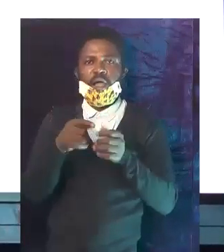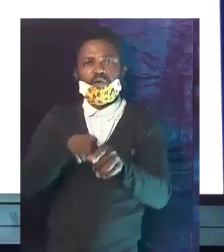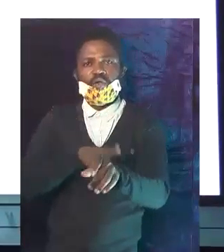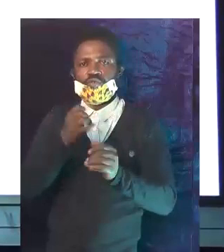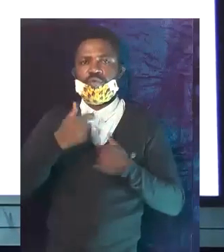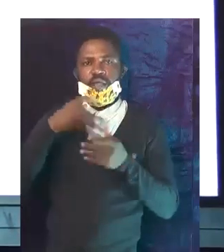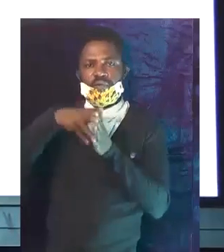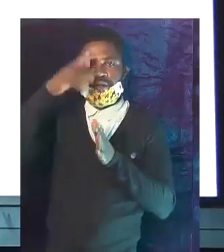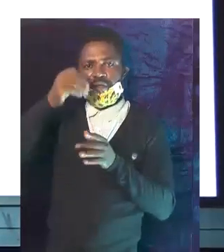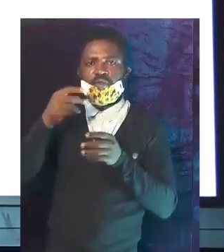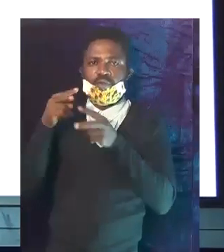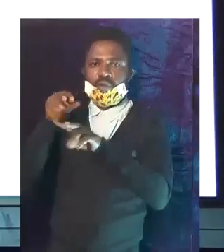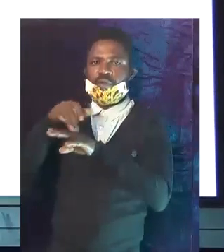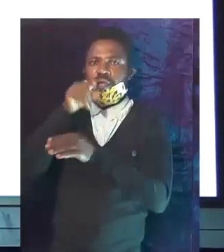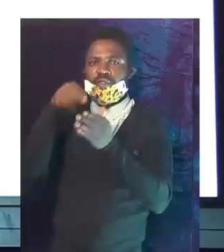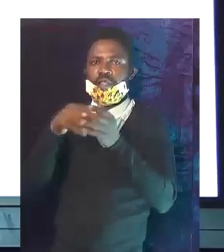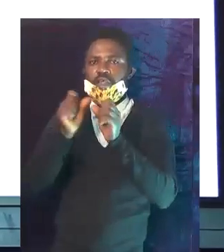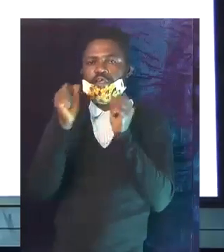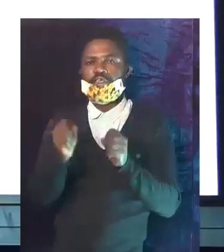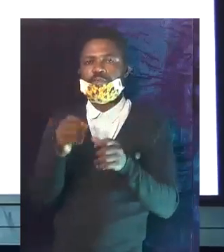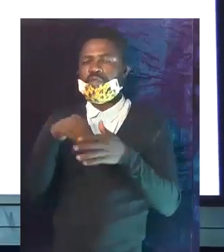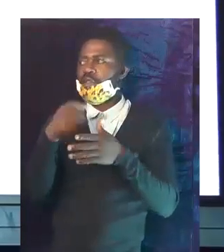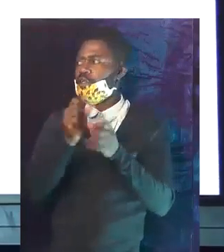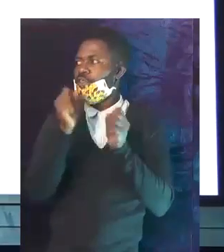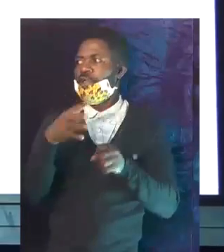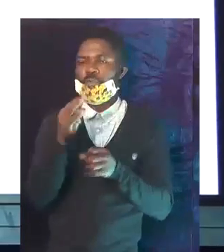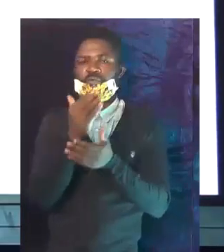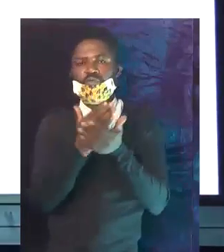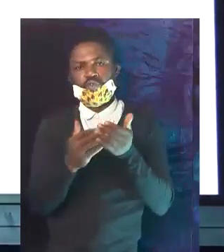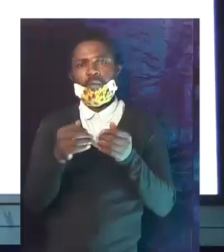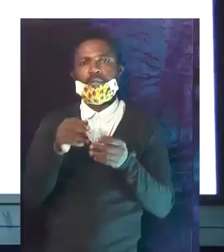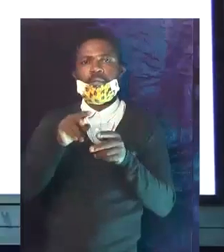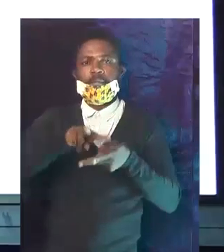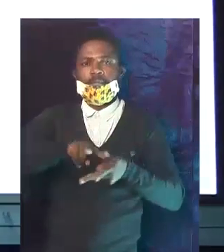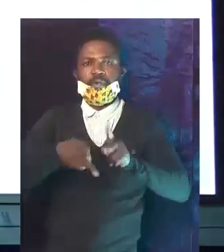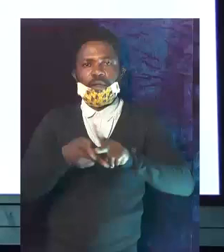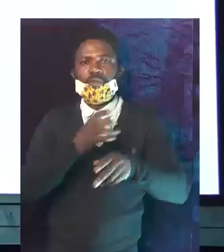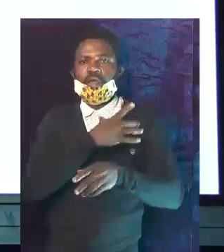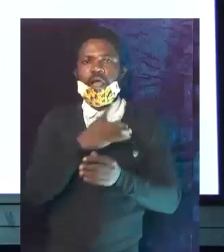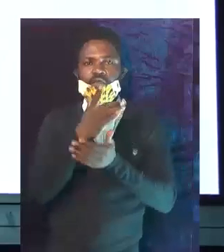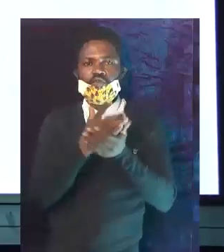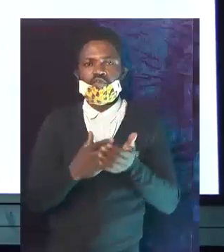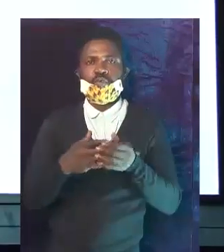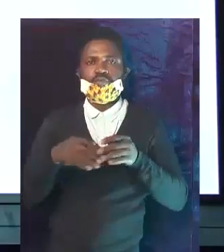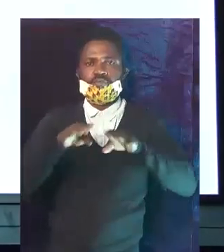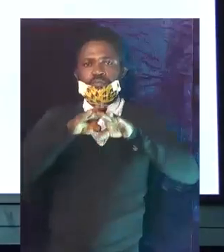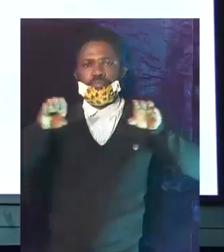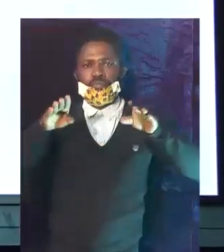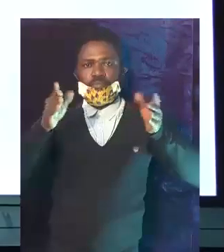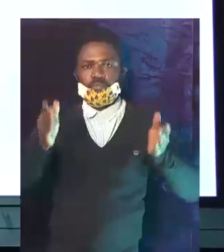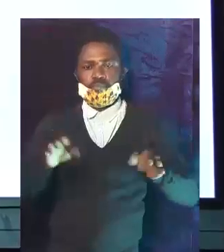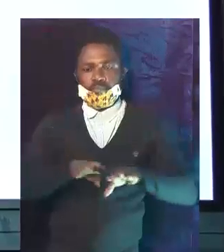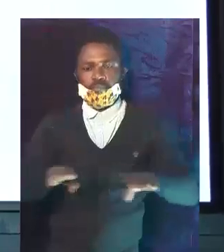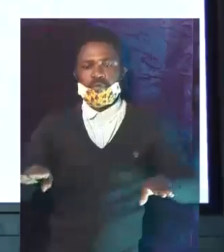this shape. They are in the shape of some pyramids or some prisms that we have talked about. I want you